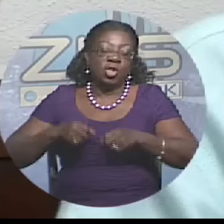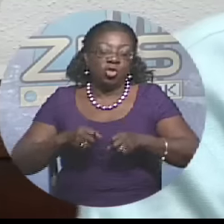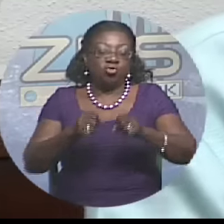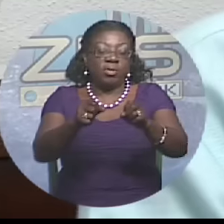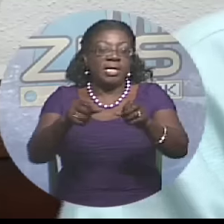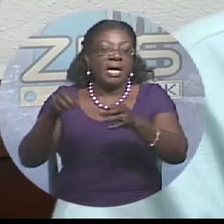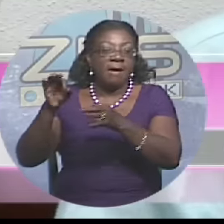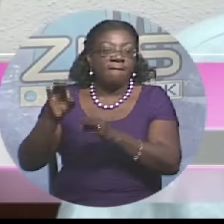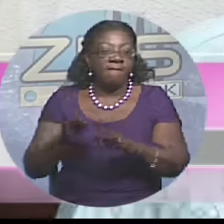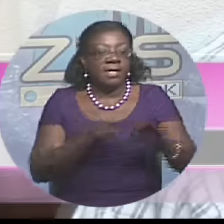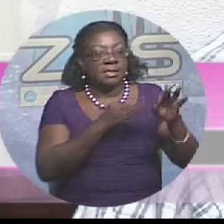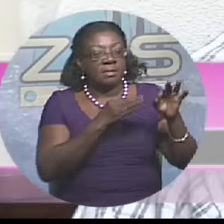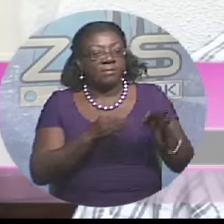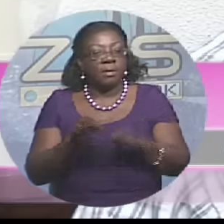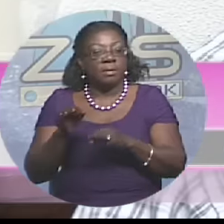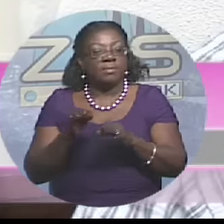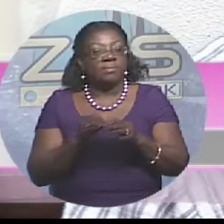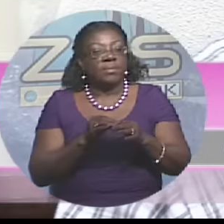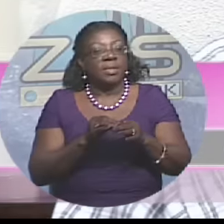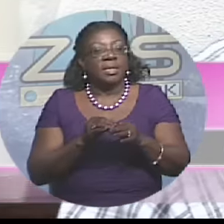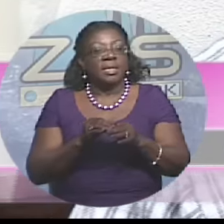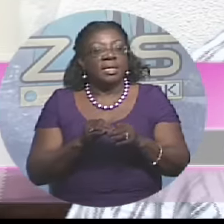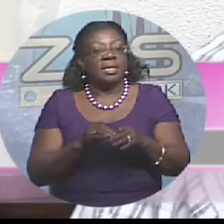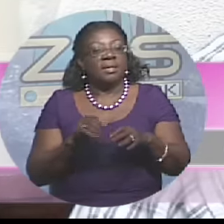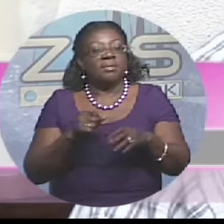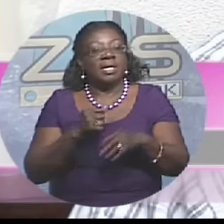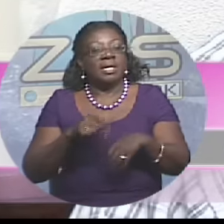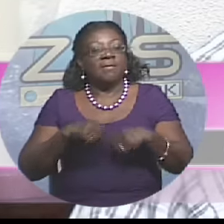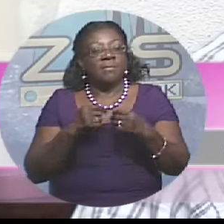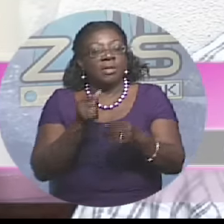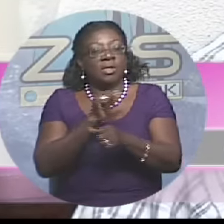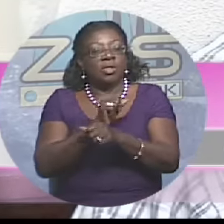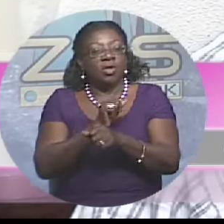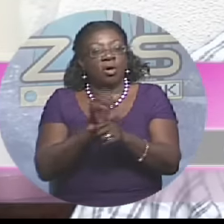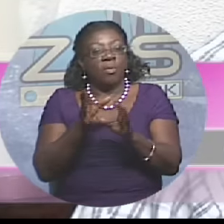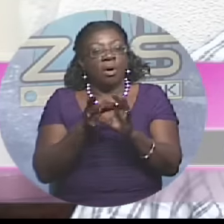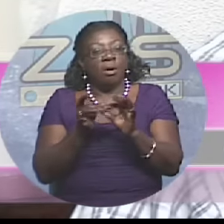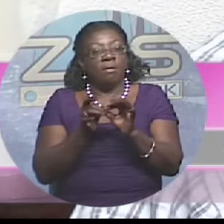It's been my honor and pleasure to be tasked with